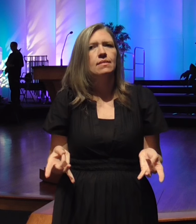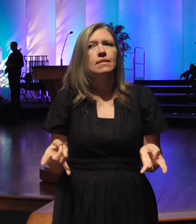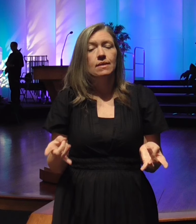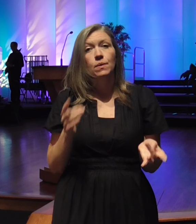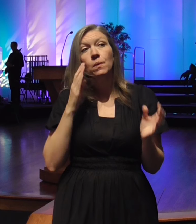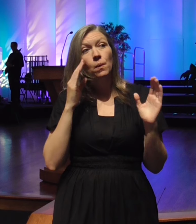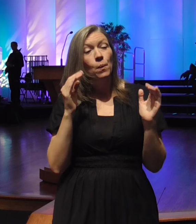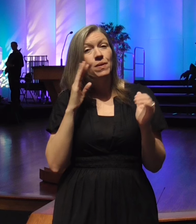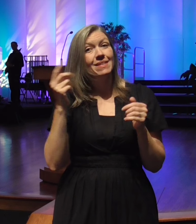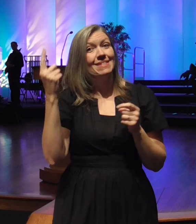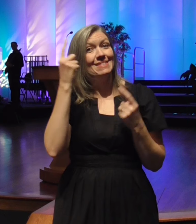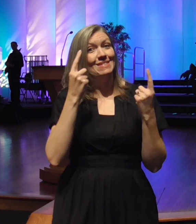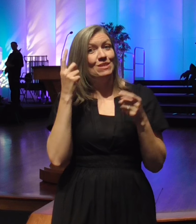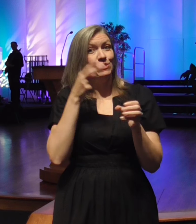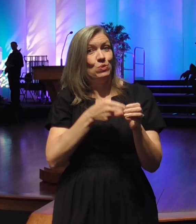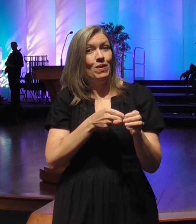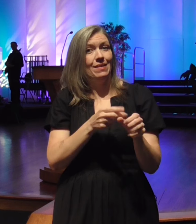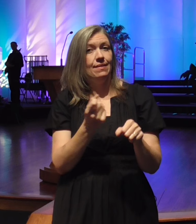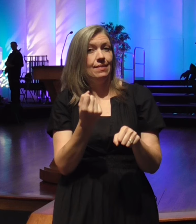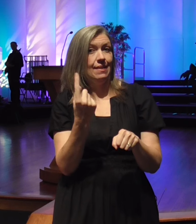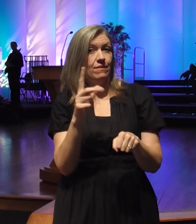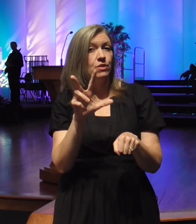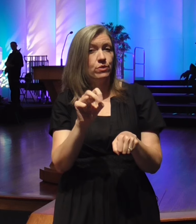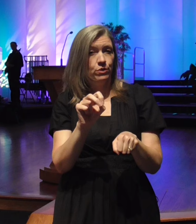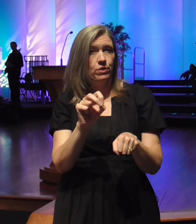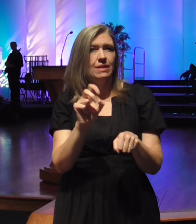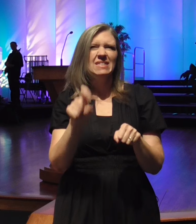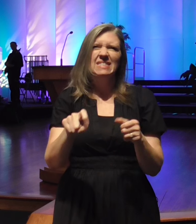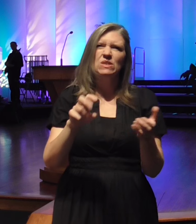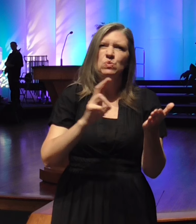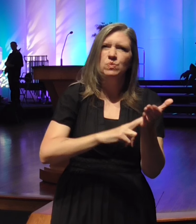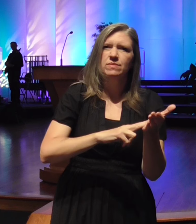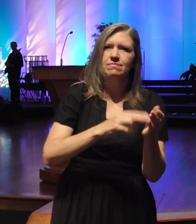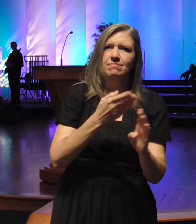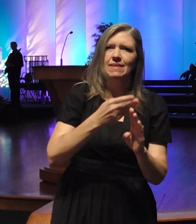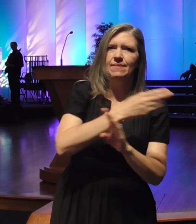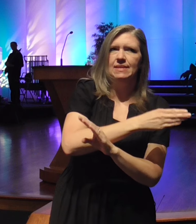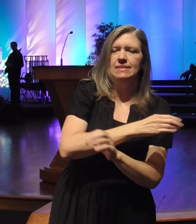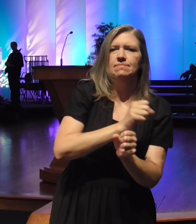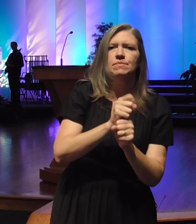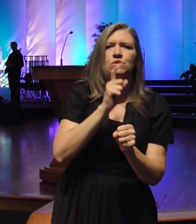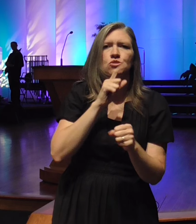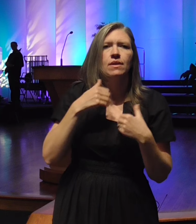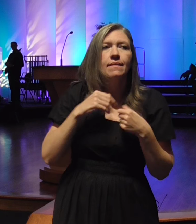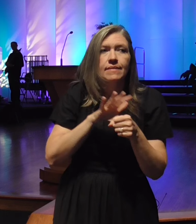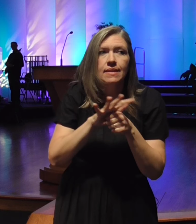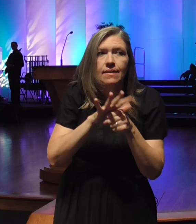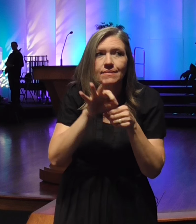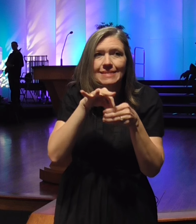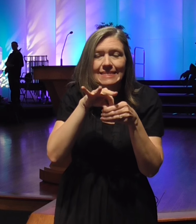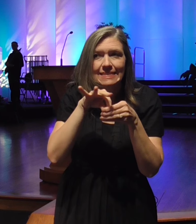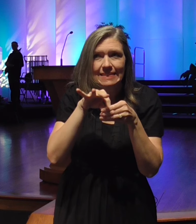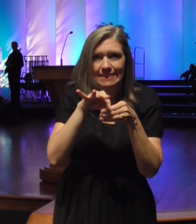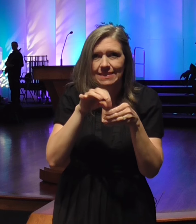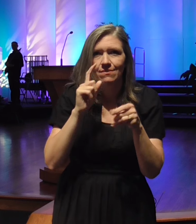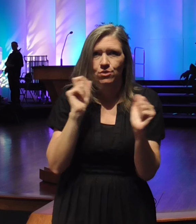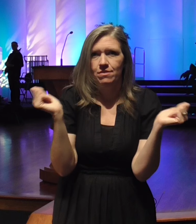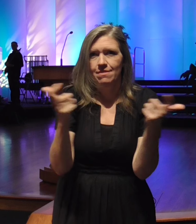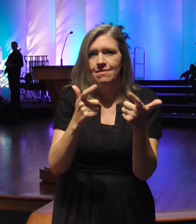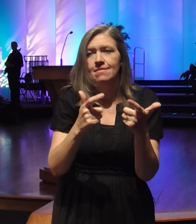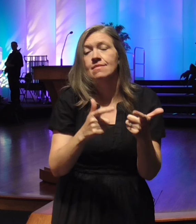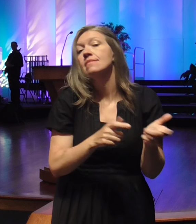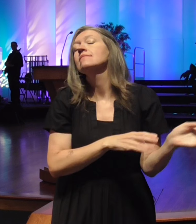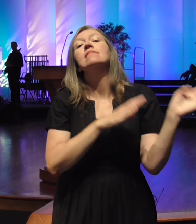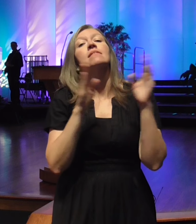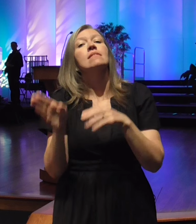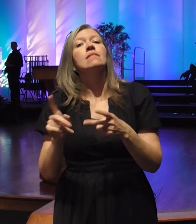ceremony that really brings us into deep quiet and mindfulness. I hope you will consider joining us there, 11:30, and you need